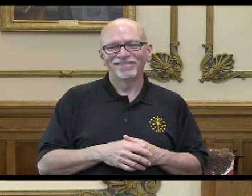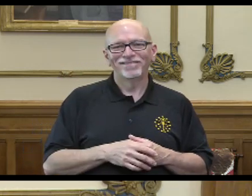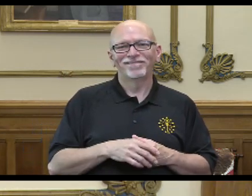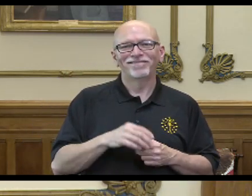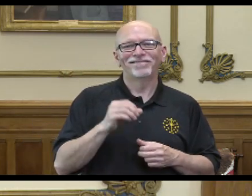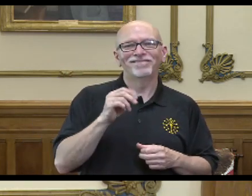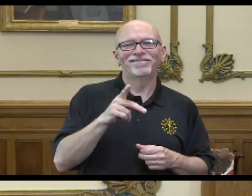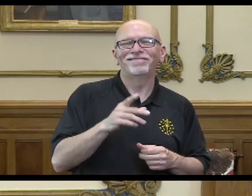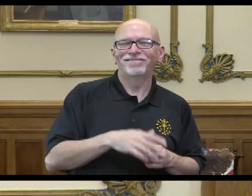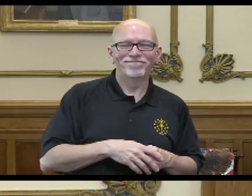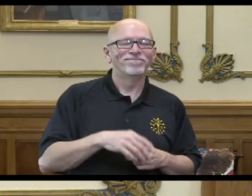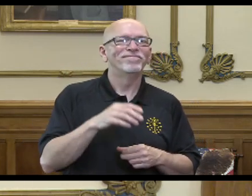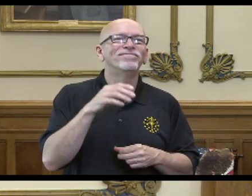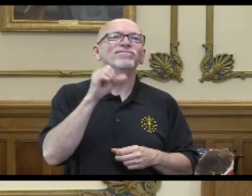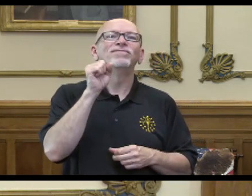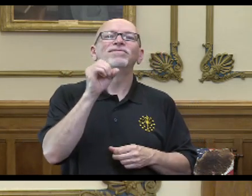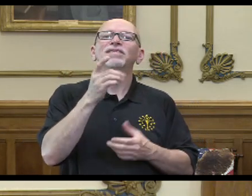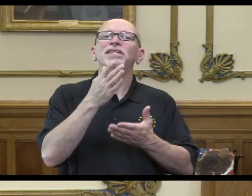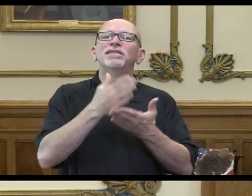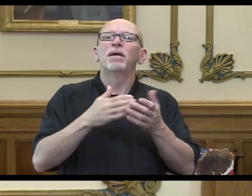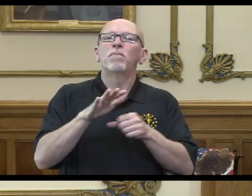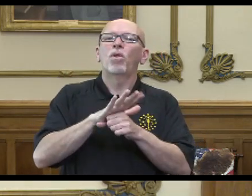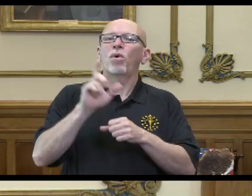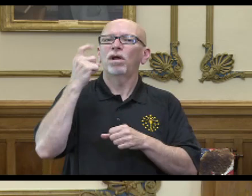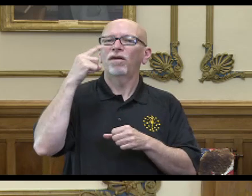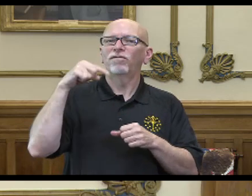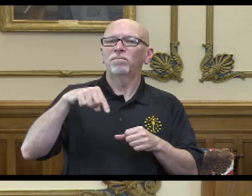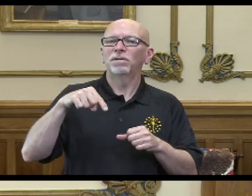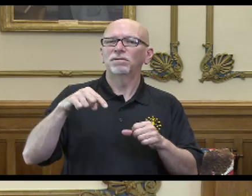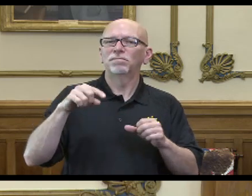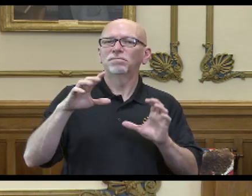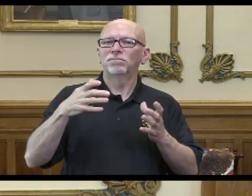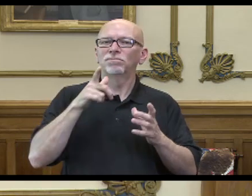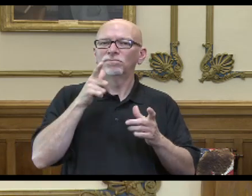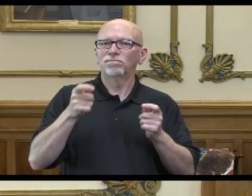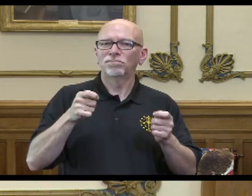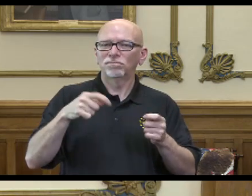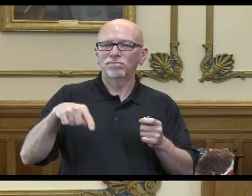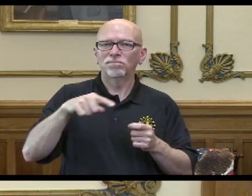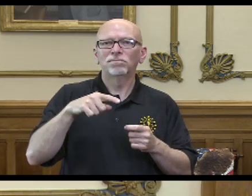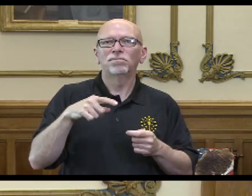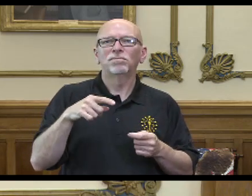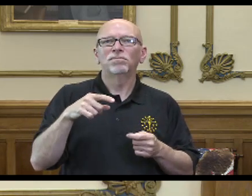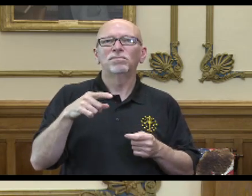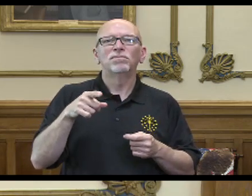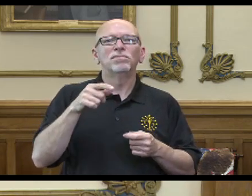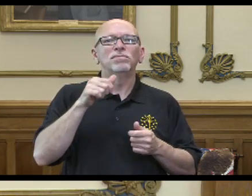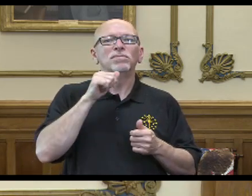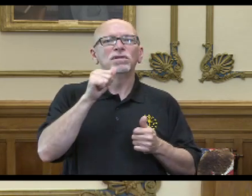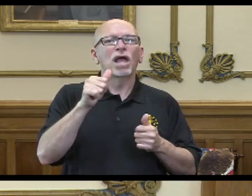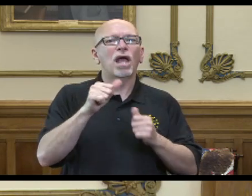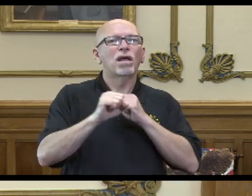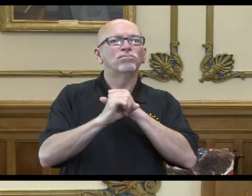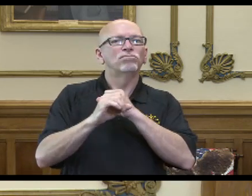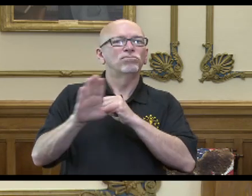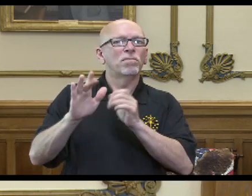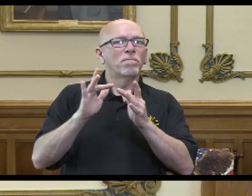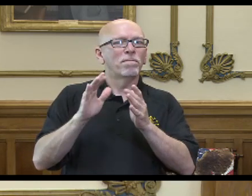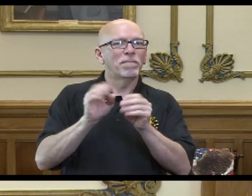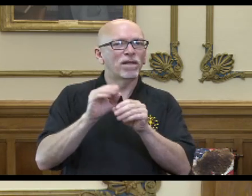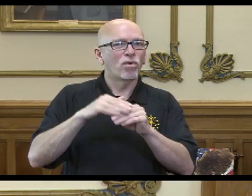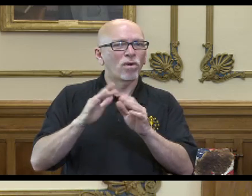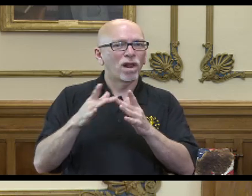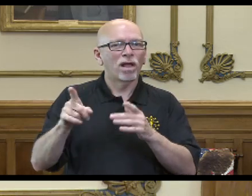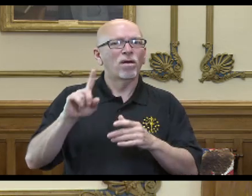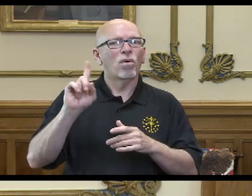Oh, man. Some of the local government bodies I cover are reverting back to not broadcasting their meetings online and